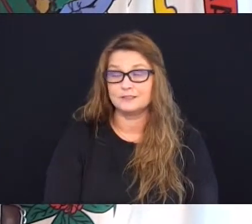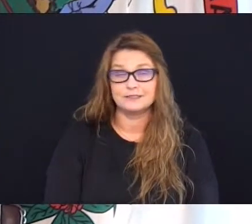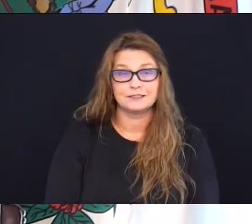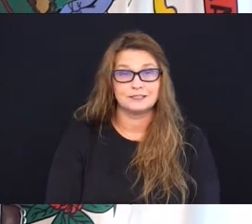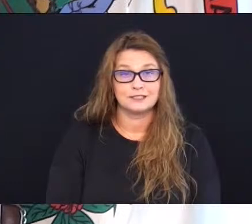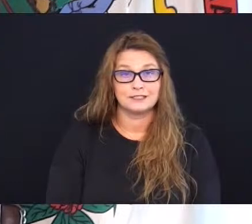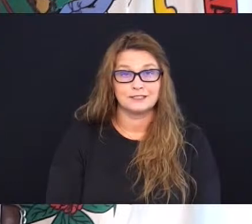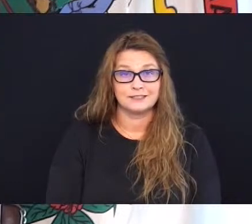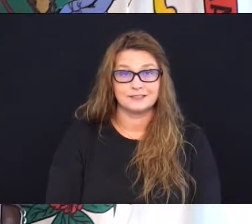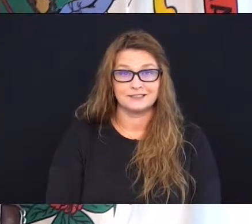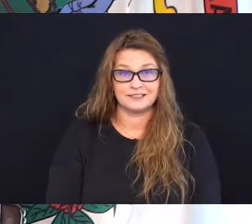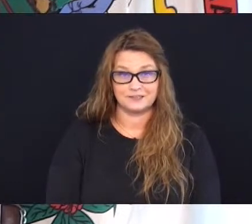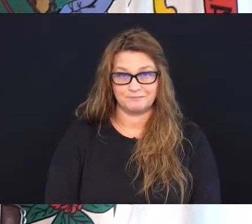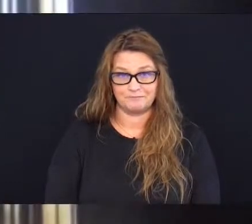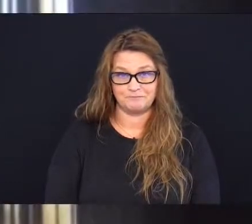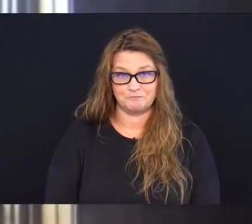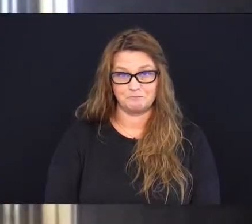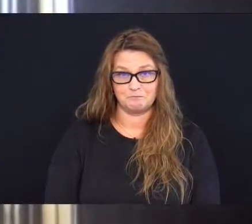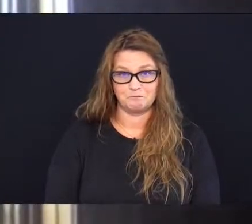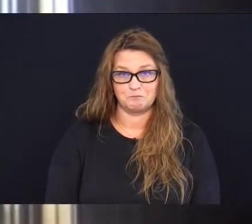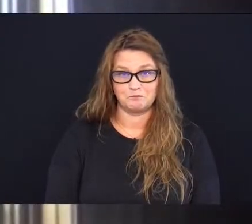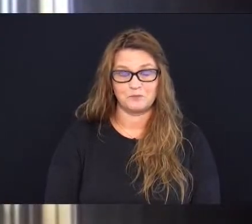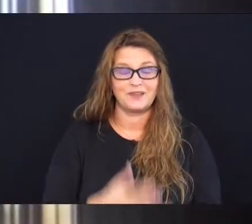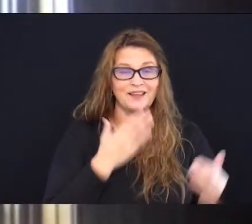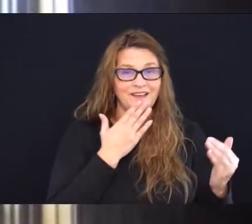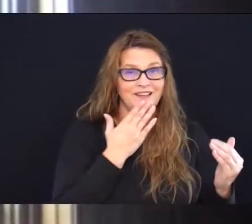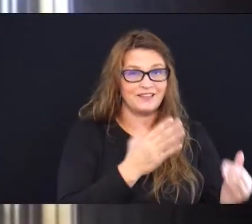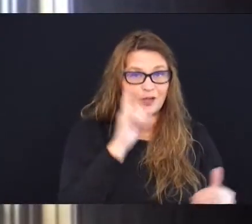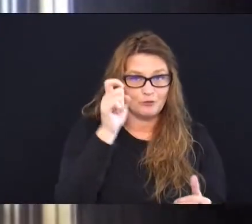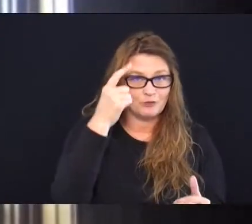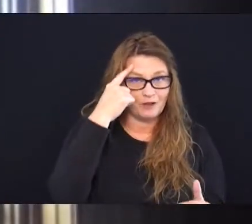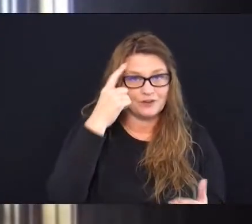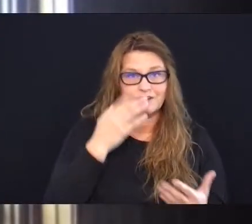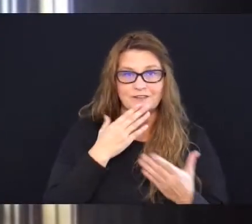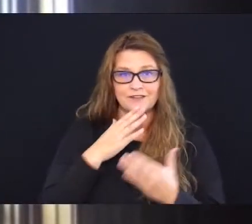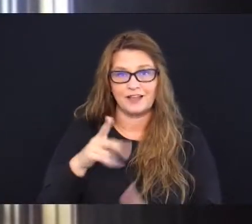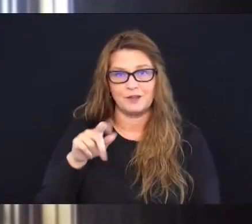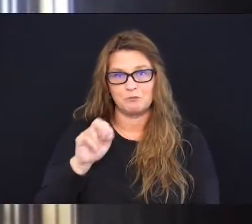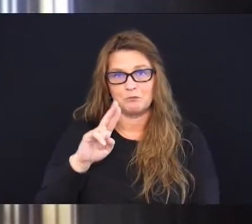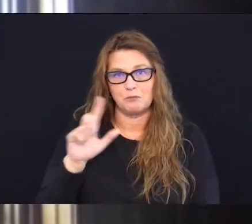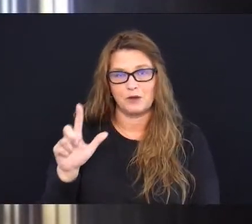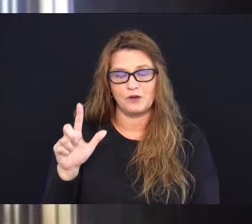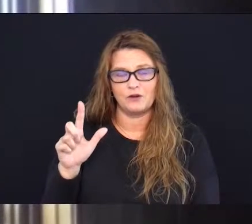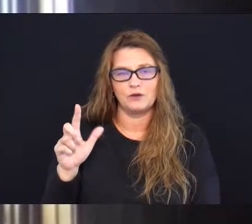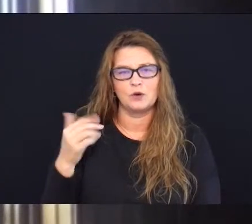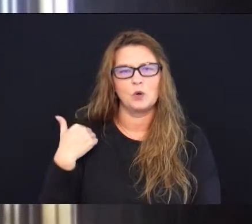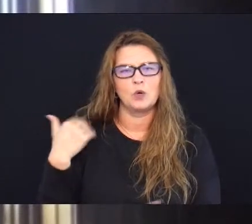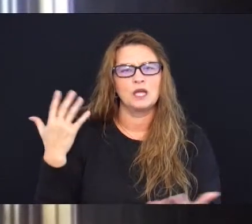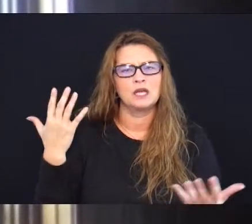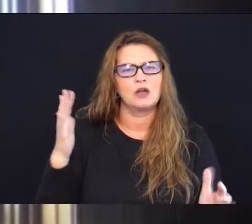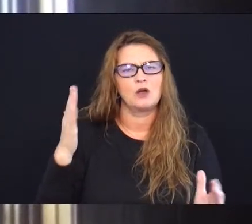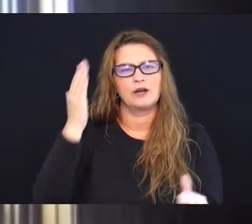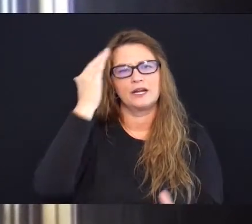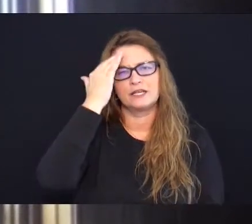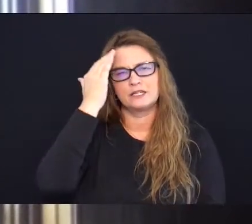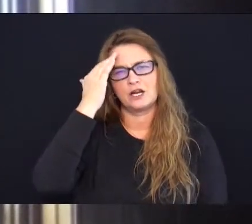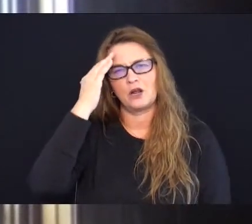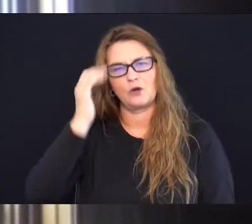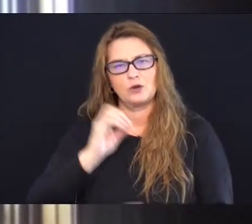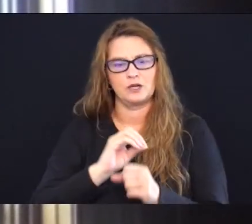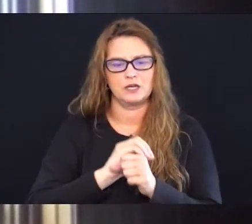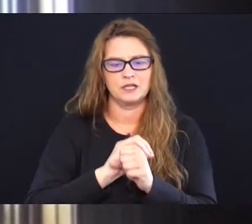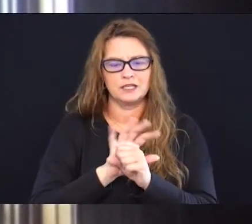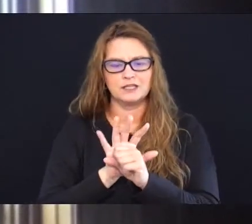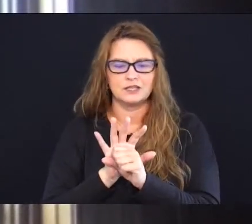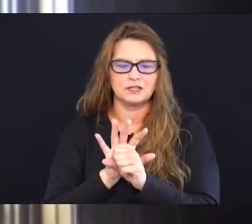Well, thank you, Governor, and thank you, Paul. We know that long COVID, or now it's